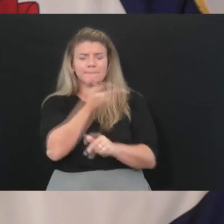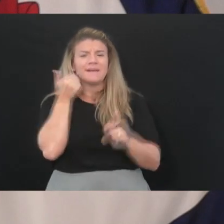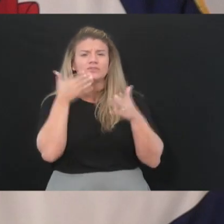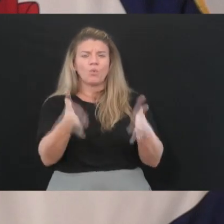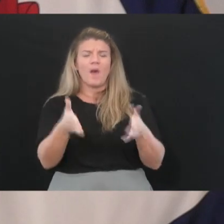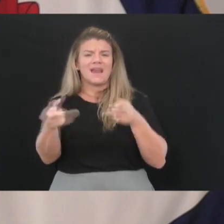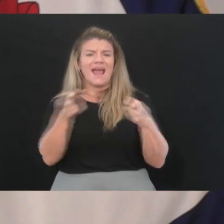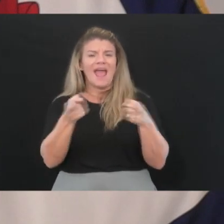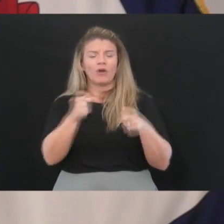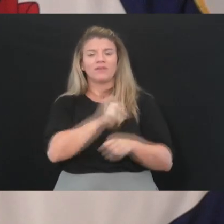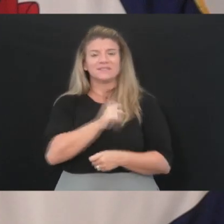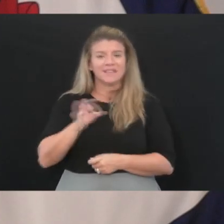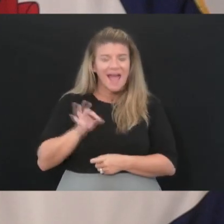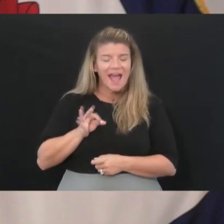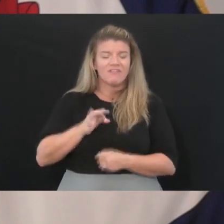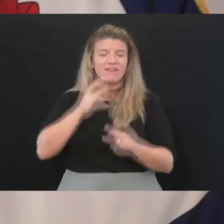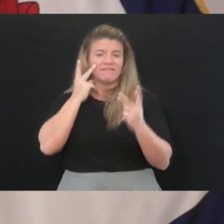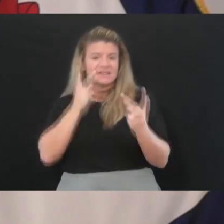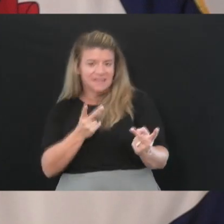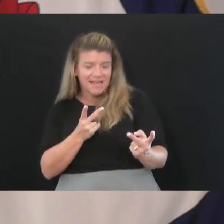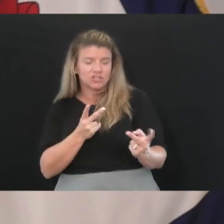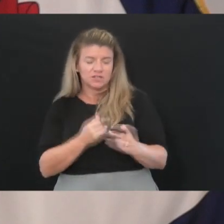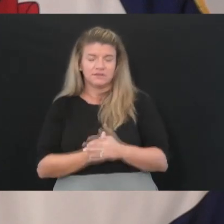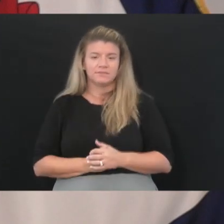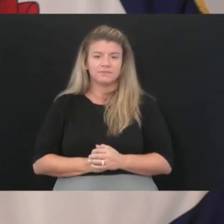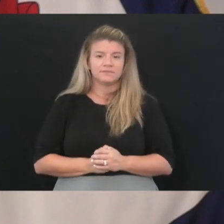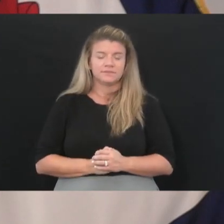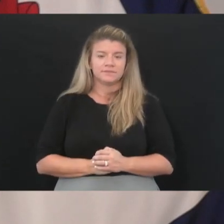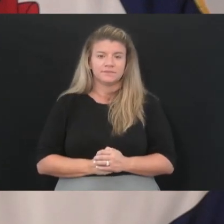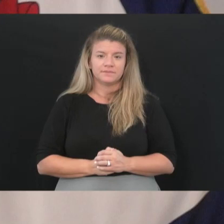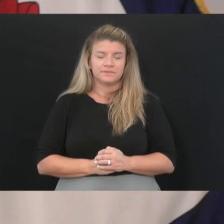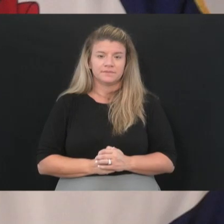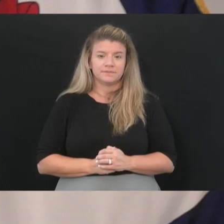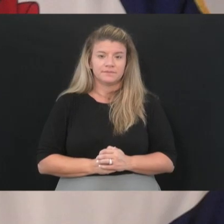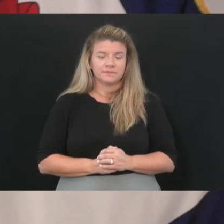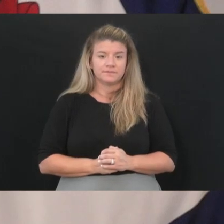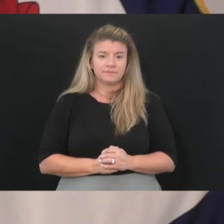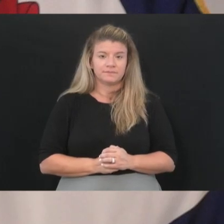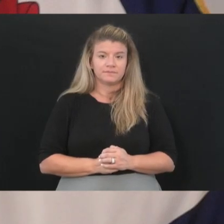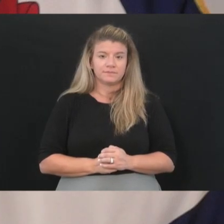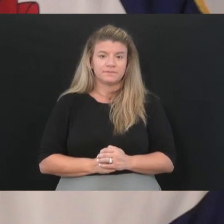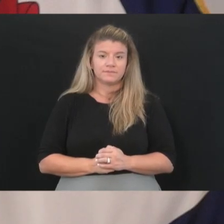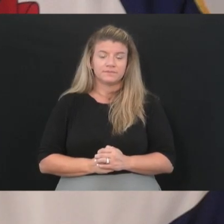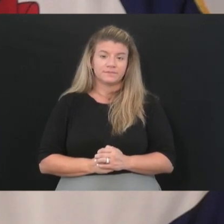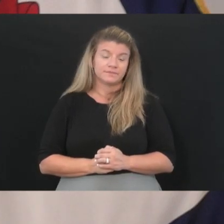as well as what to do with visitation, and as well as to do with